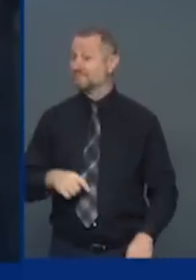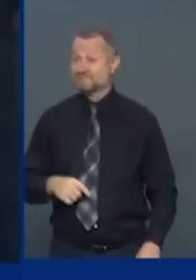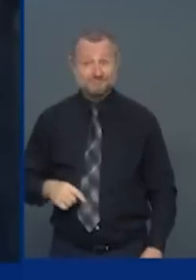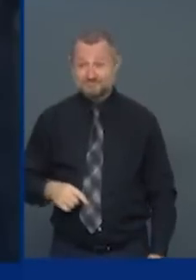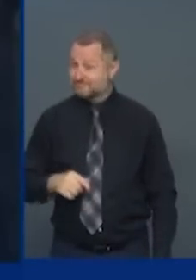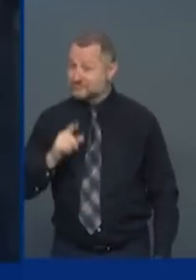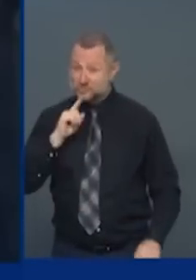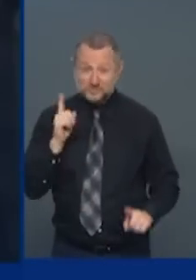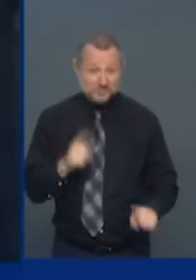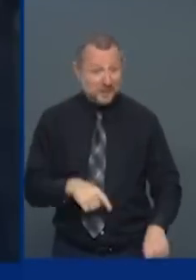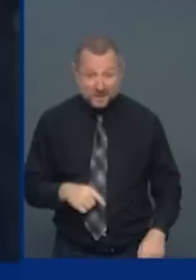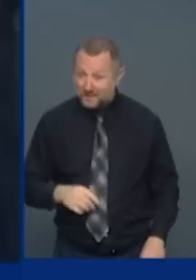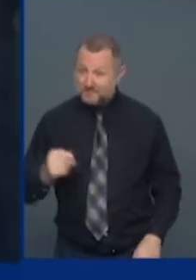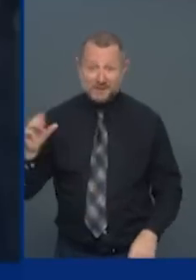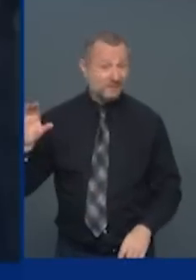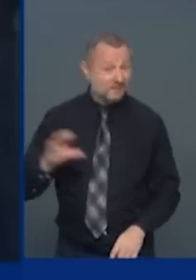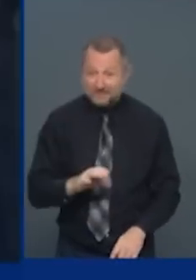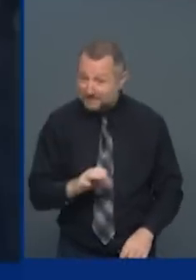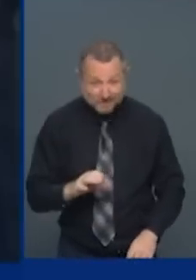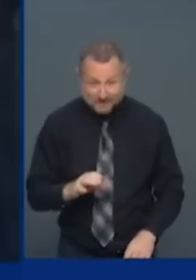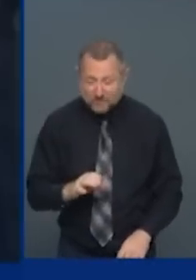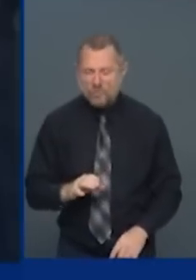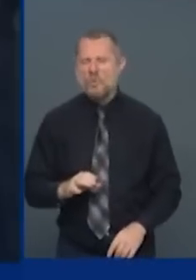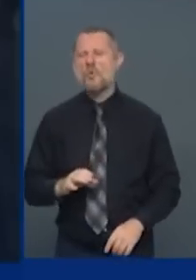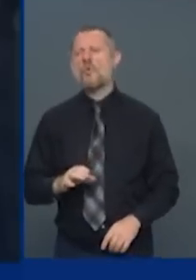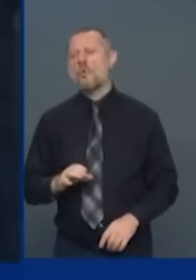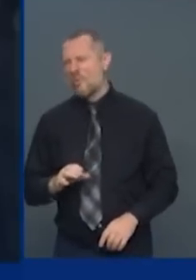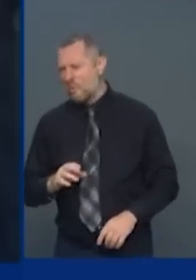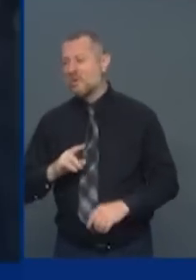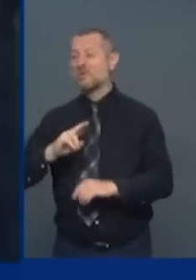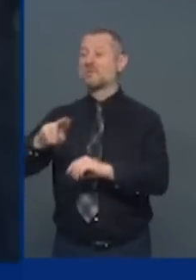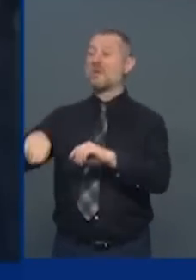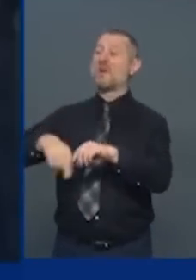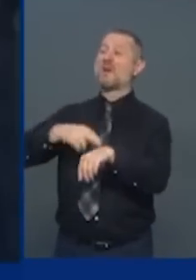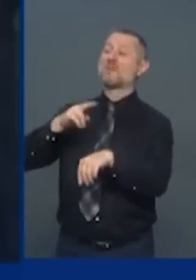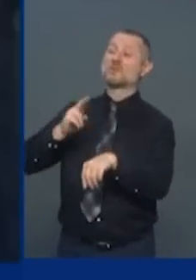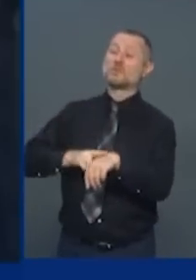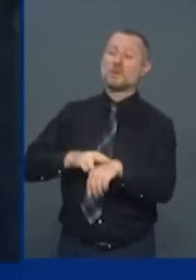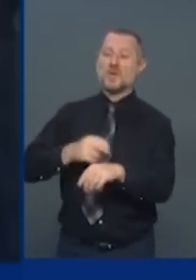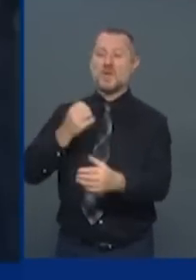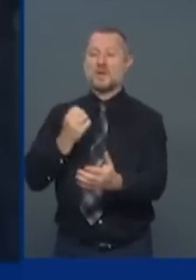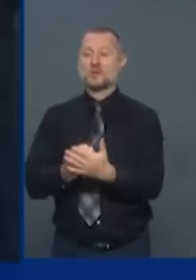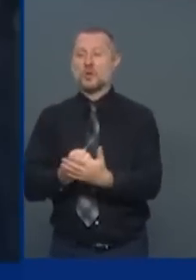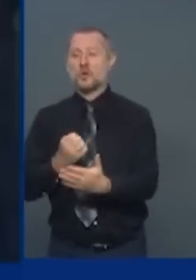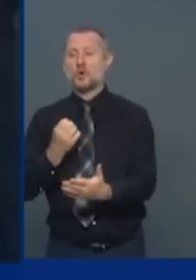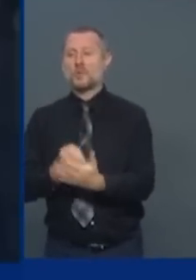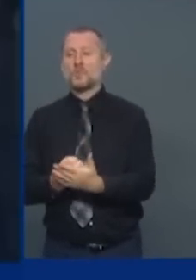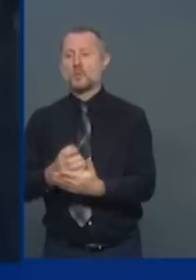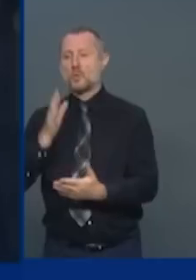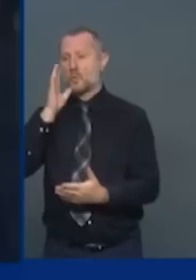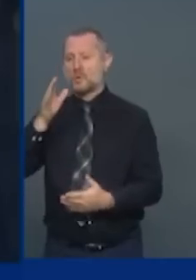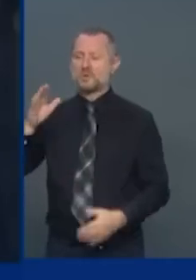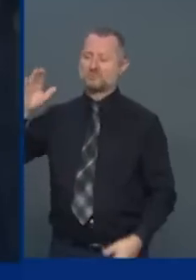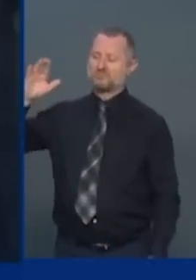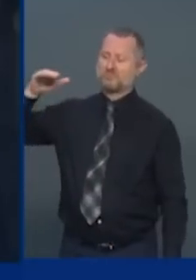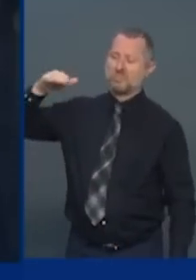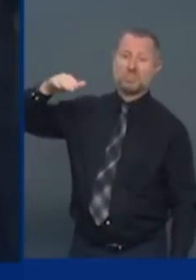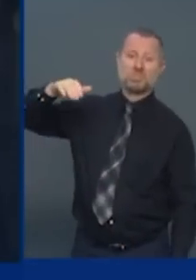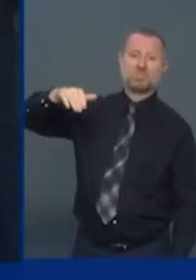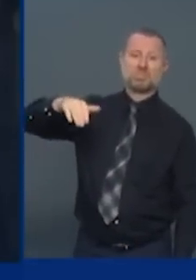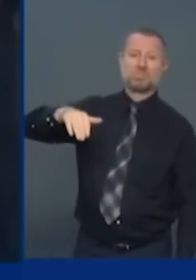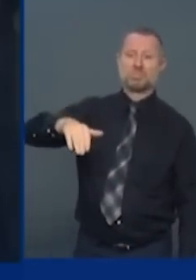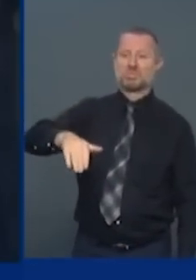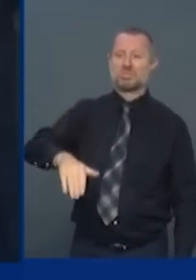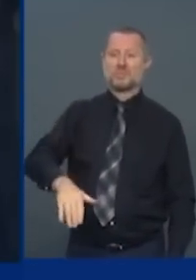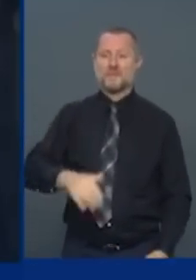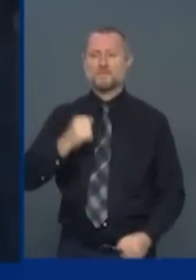response, the national economy will suffer for years. Every economist